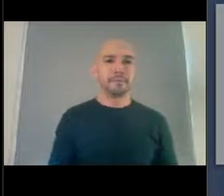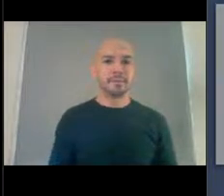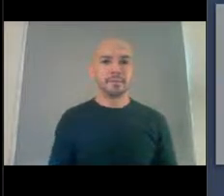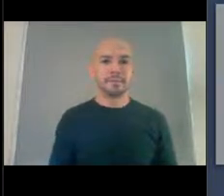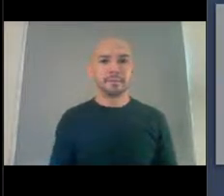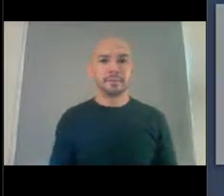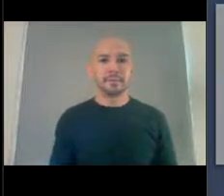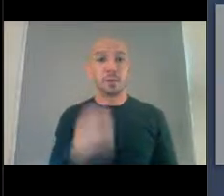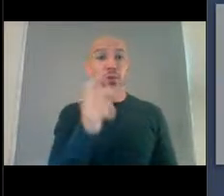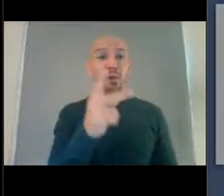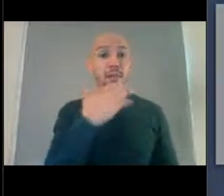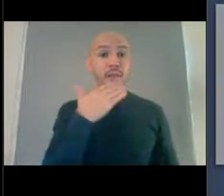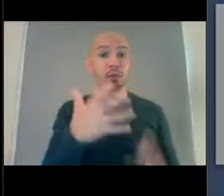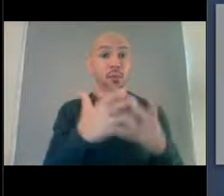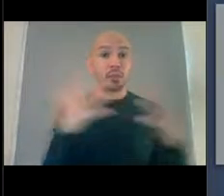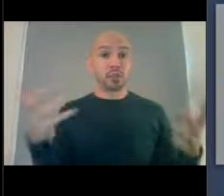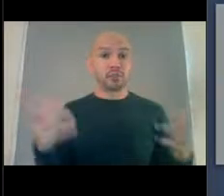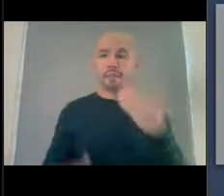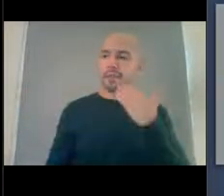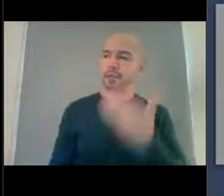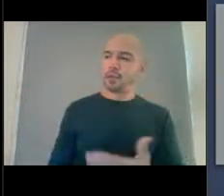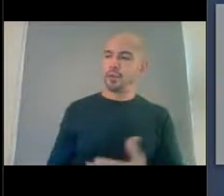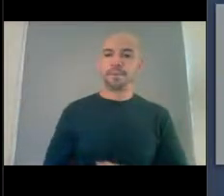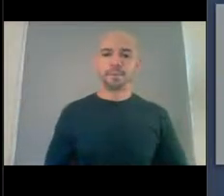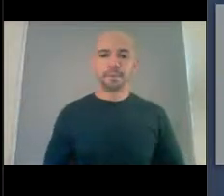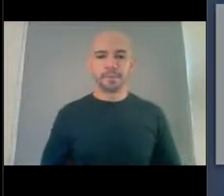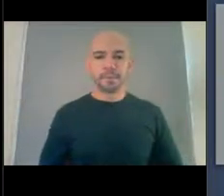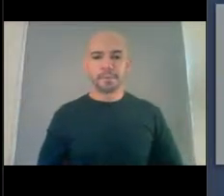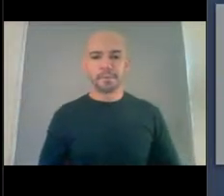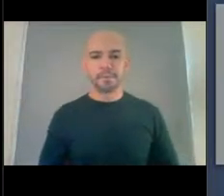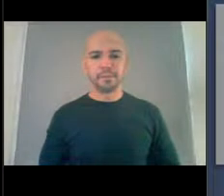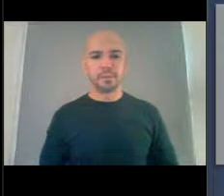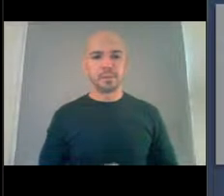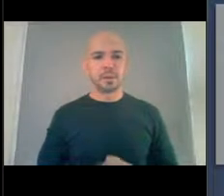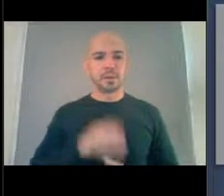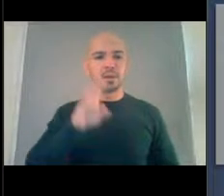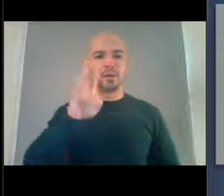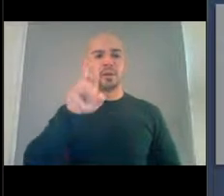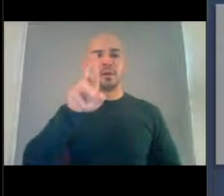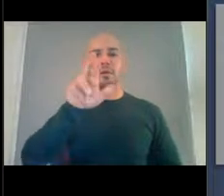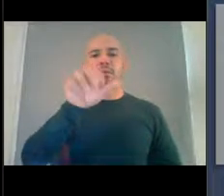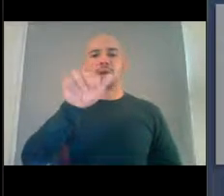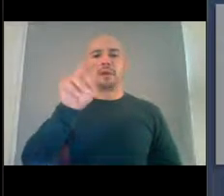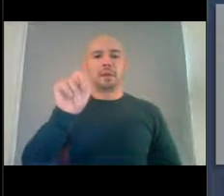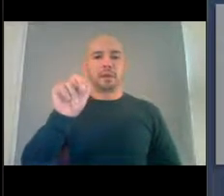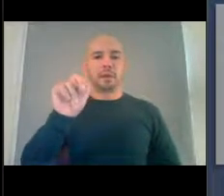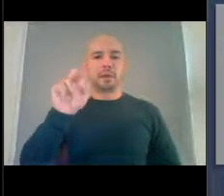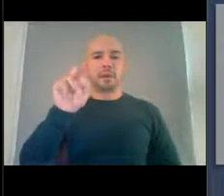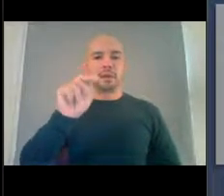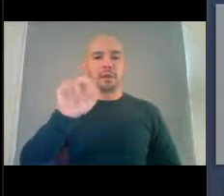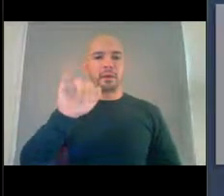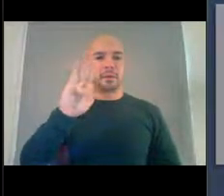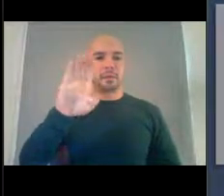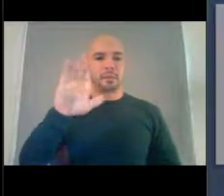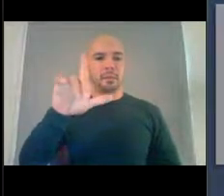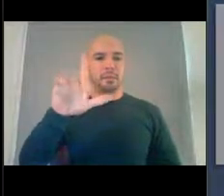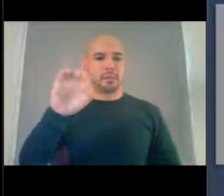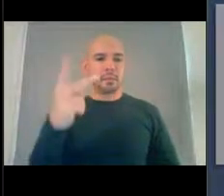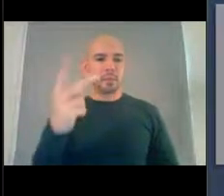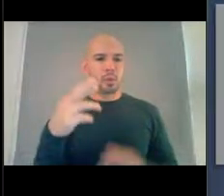okay thank you so much thank you ryan niblock with regional agencies mutter yes